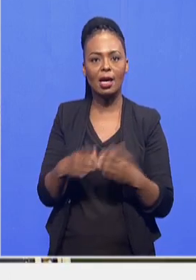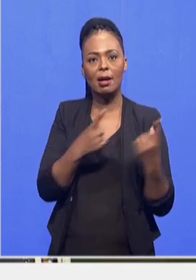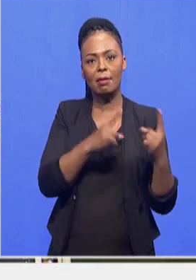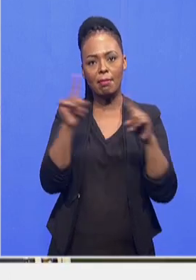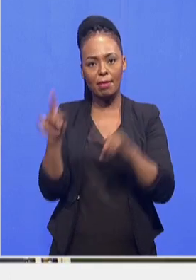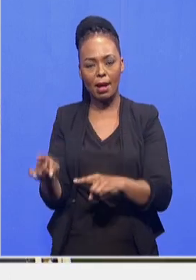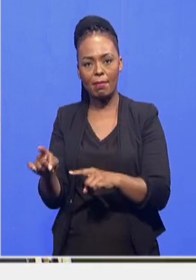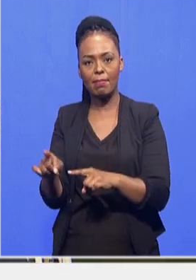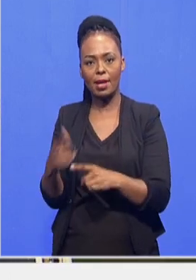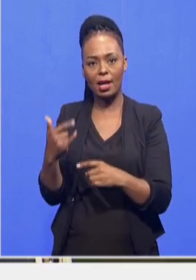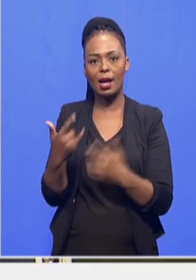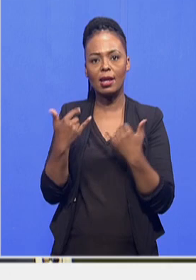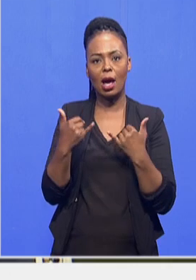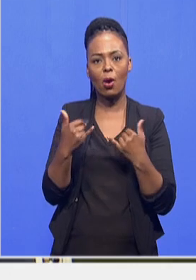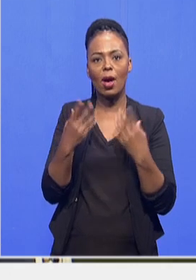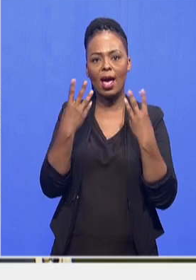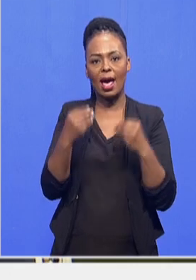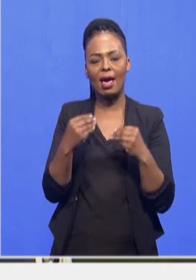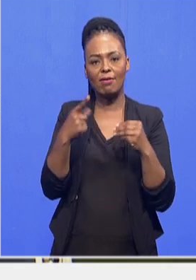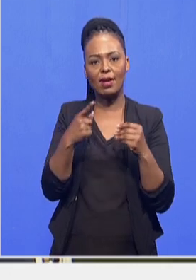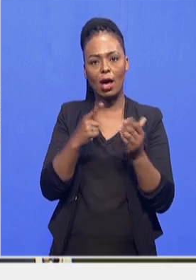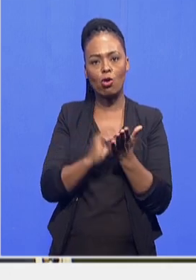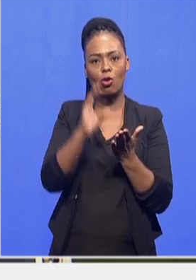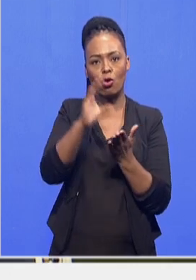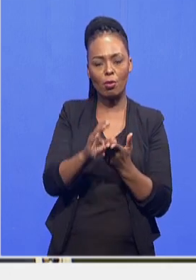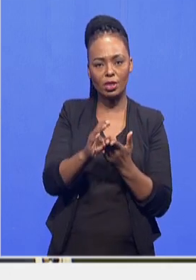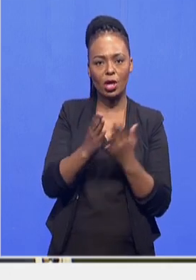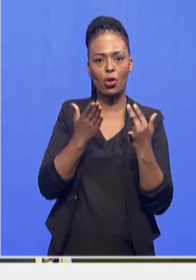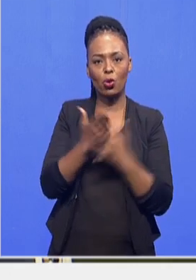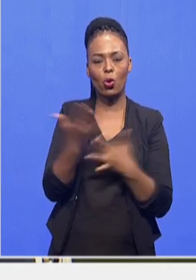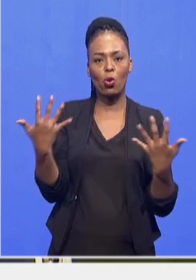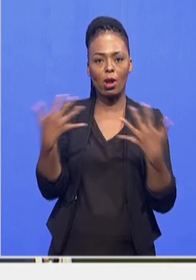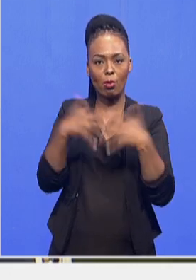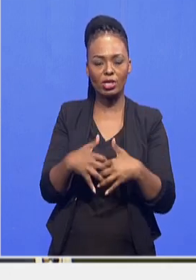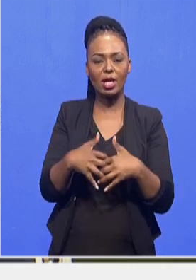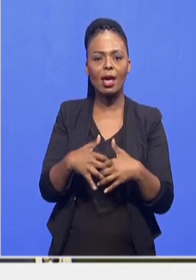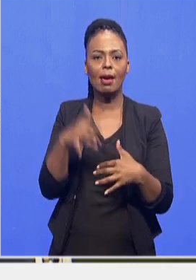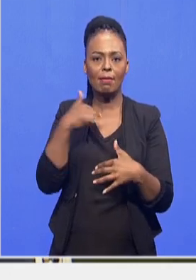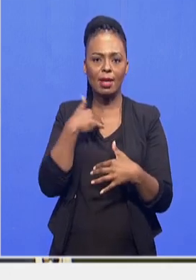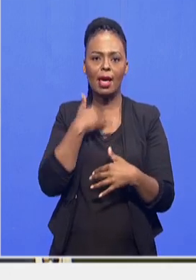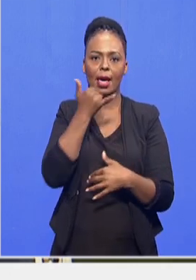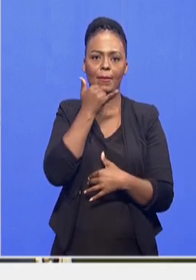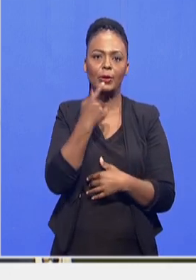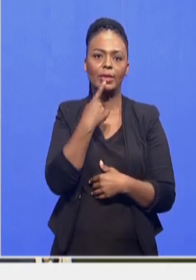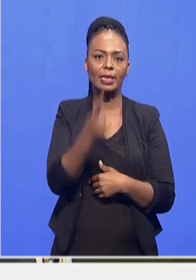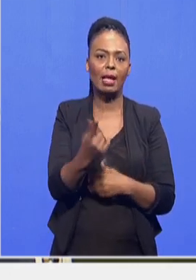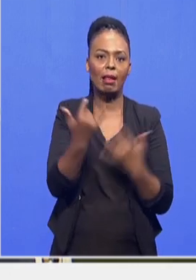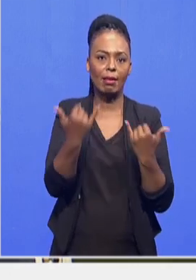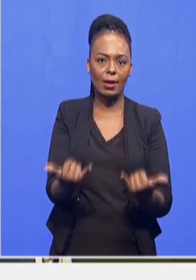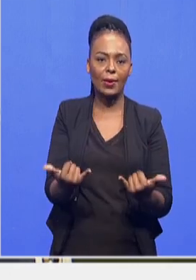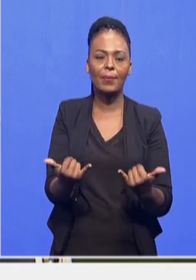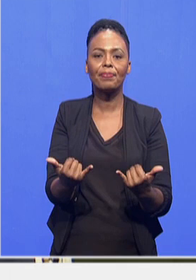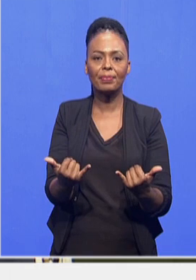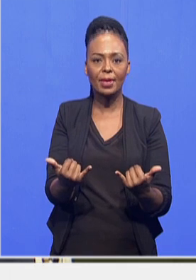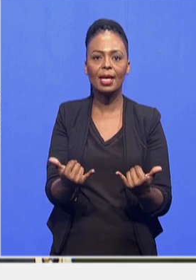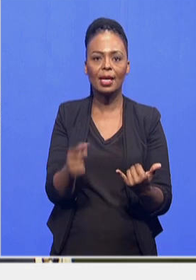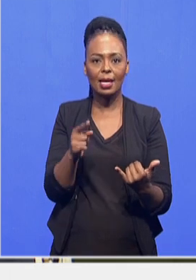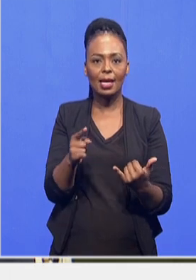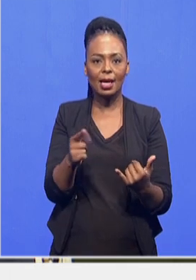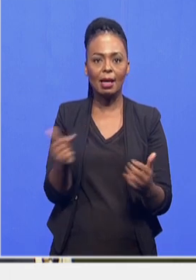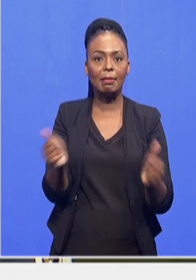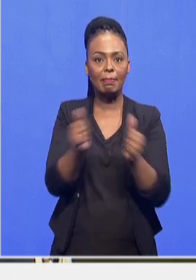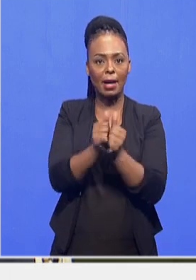been commissioned, you know, through that collaboration. So I'm happy to say, you know, this deficit